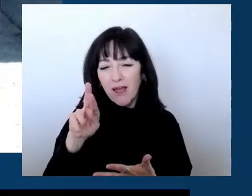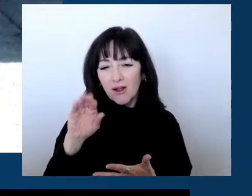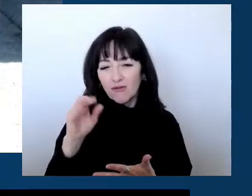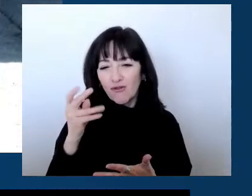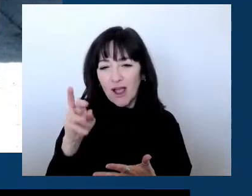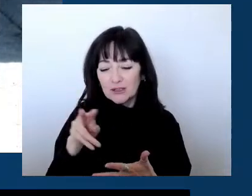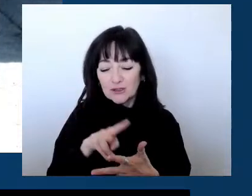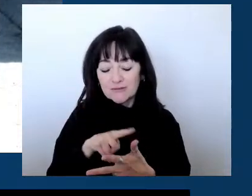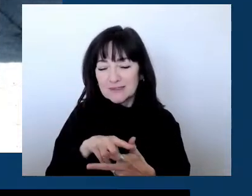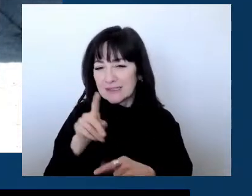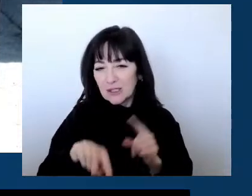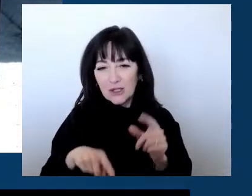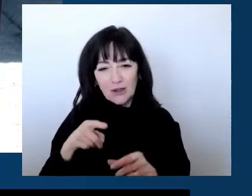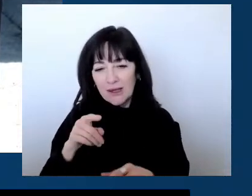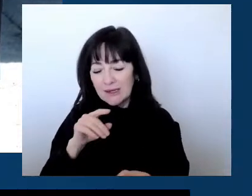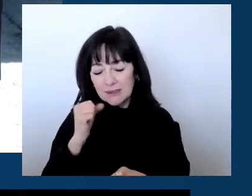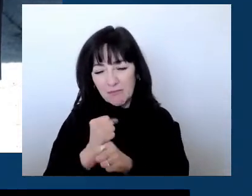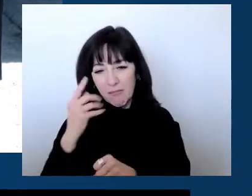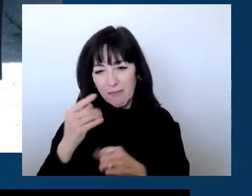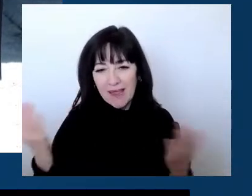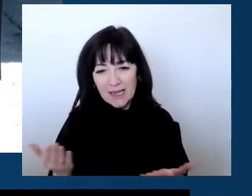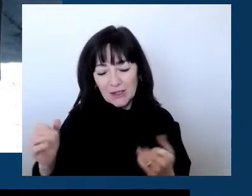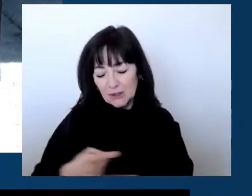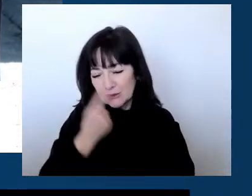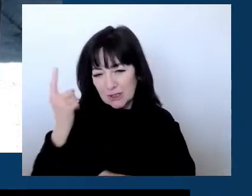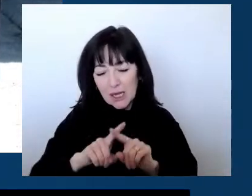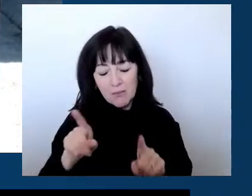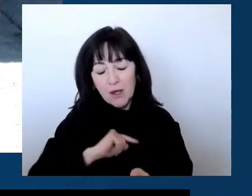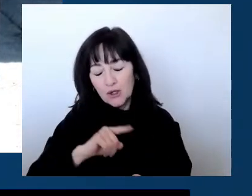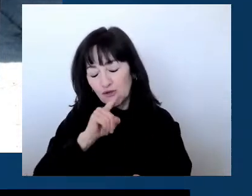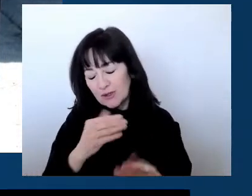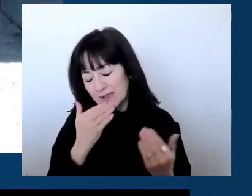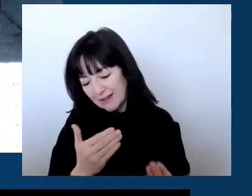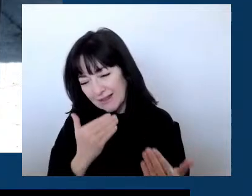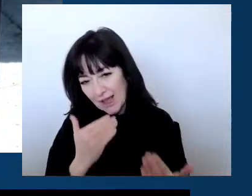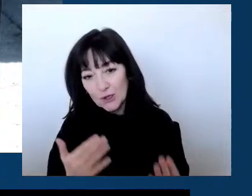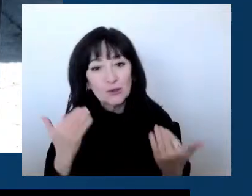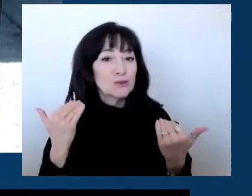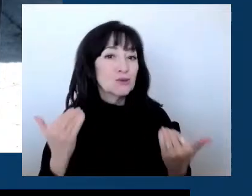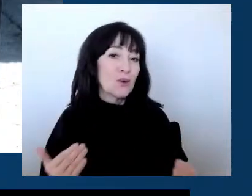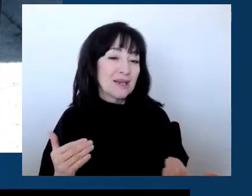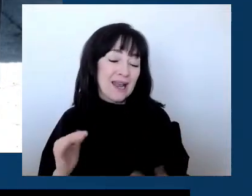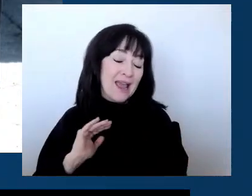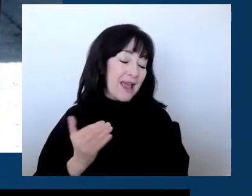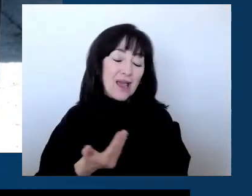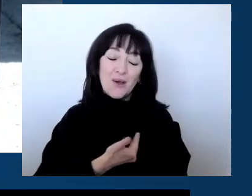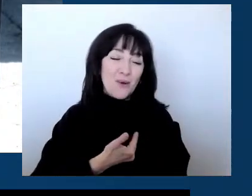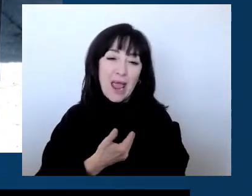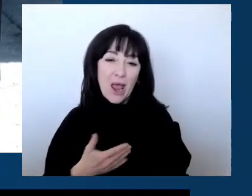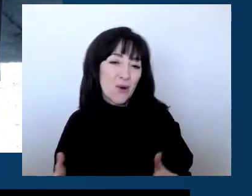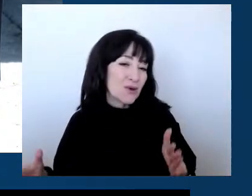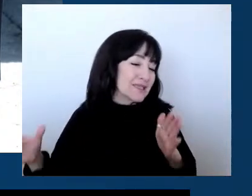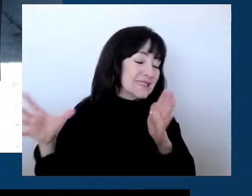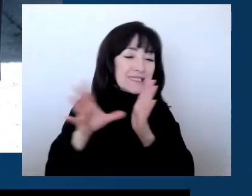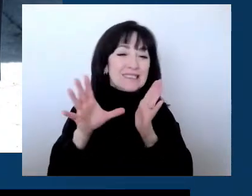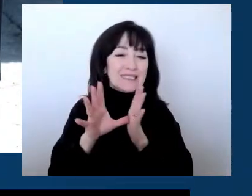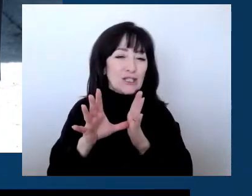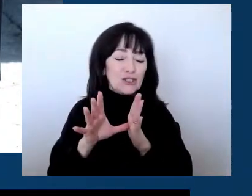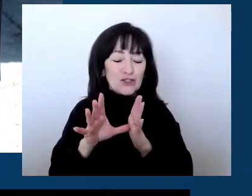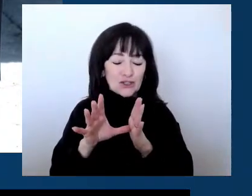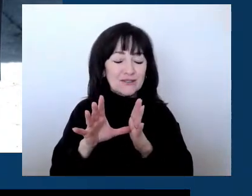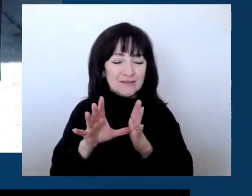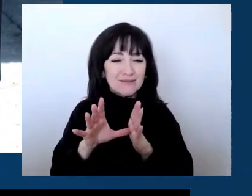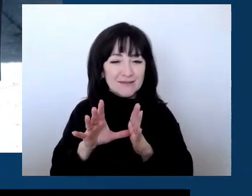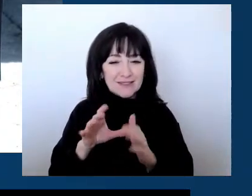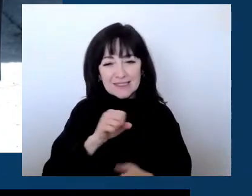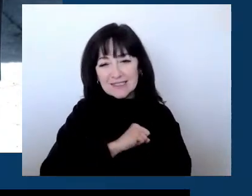infrastructure investments all the time. And so we are so grateful for them. So now it is my honor to welcome our senior senator and chair of the